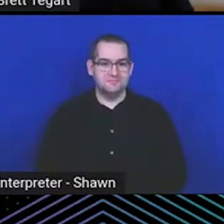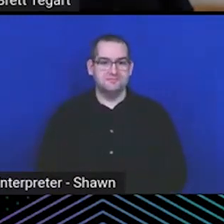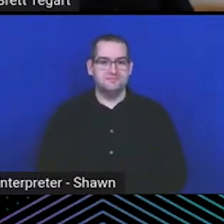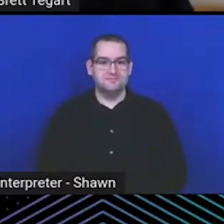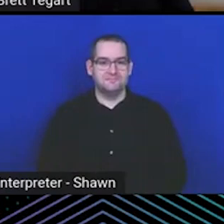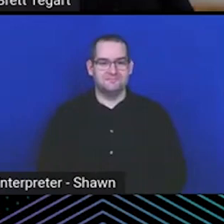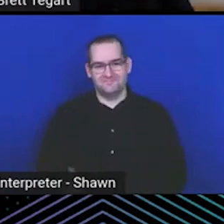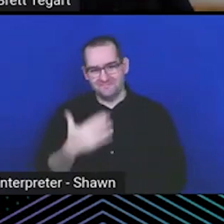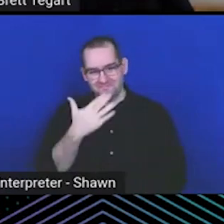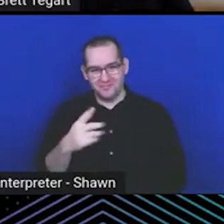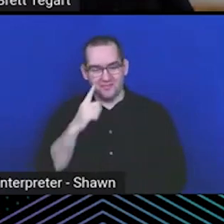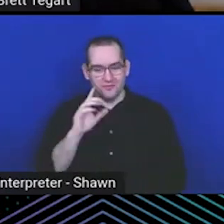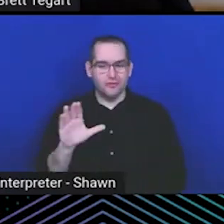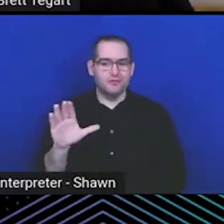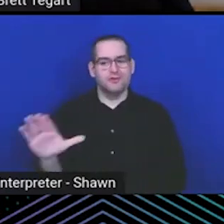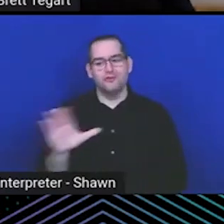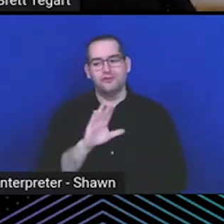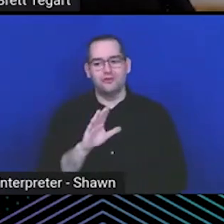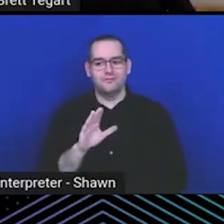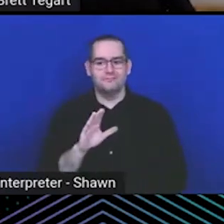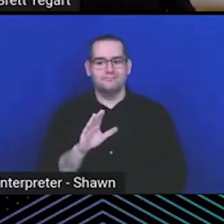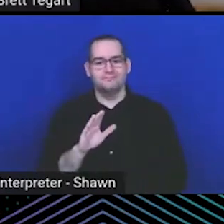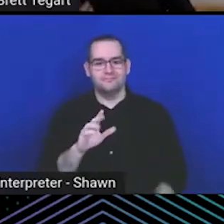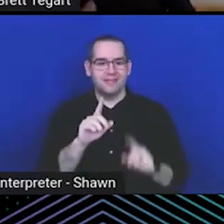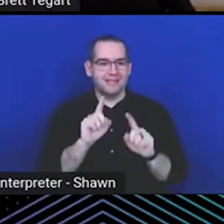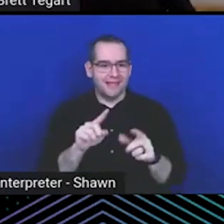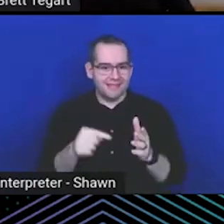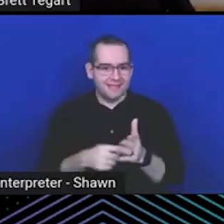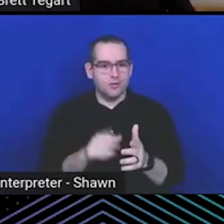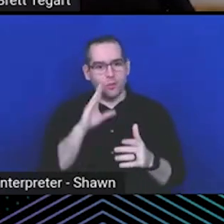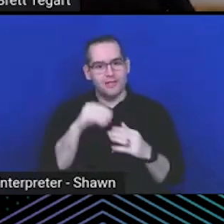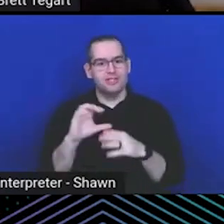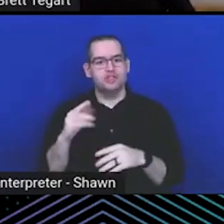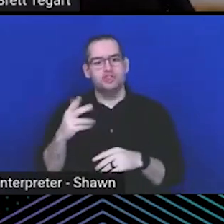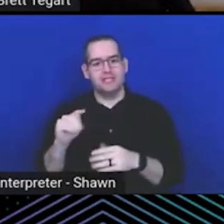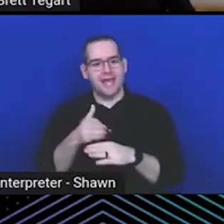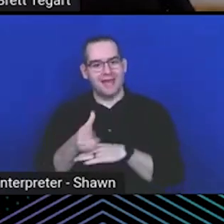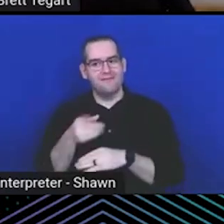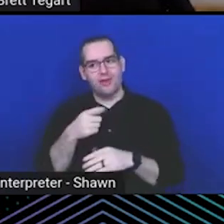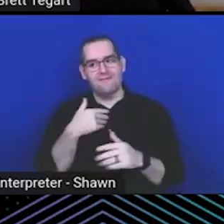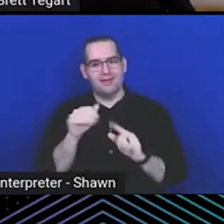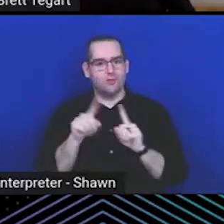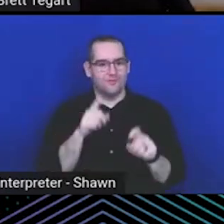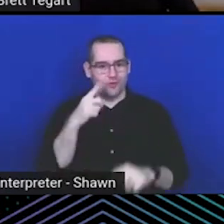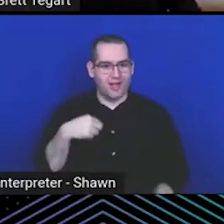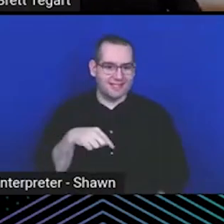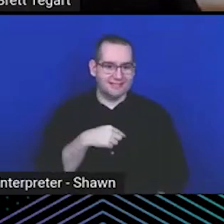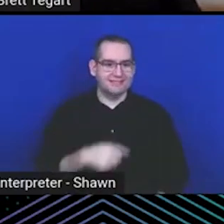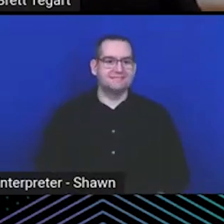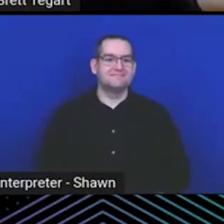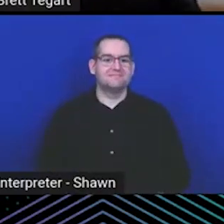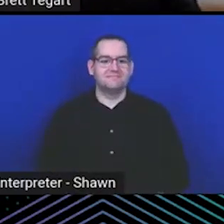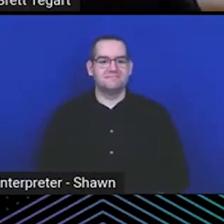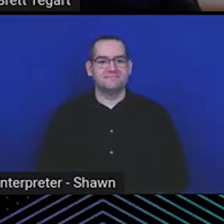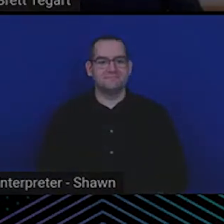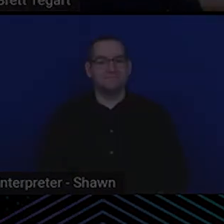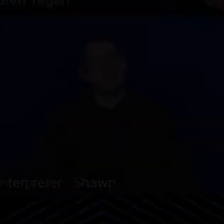Well, thank you very much for attending this. We'll be in the chat afterward if you have any questions for us. Thank you.